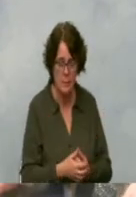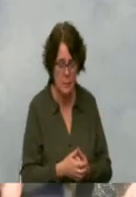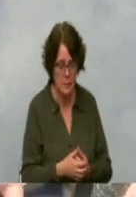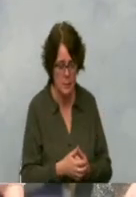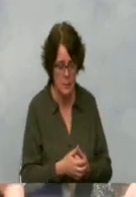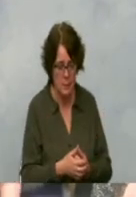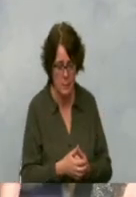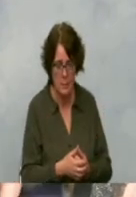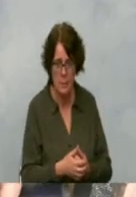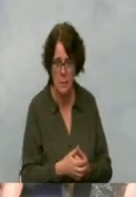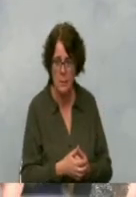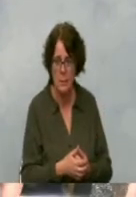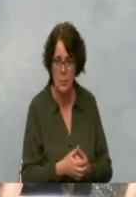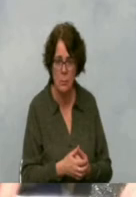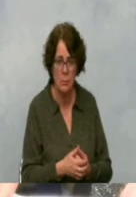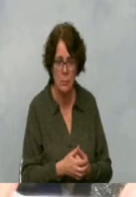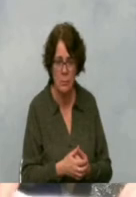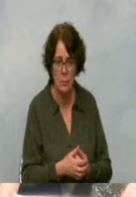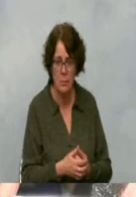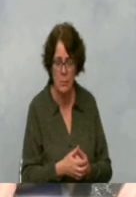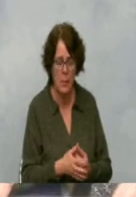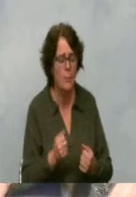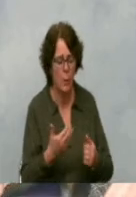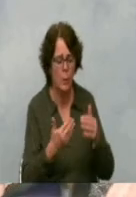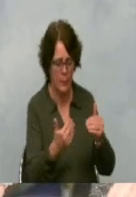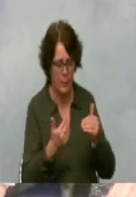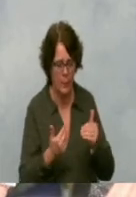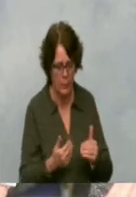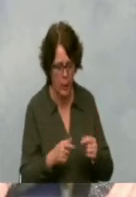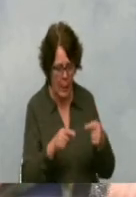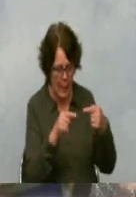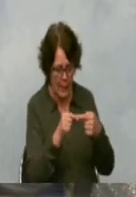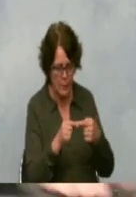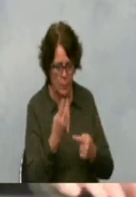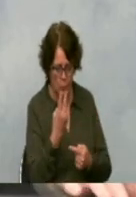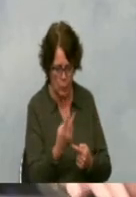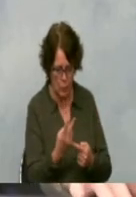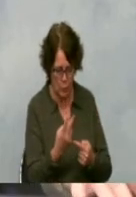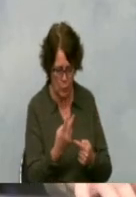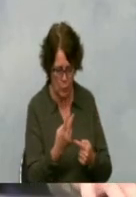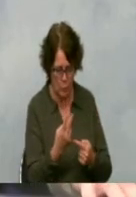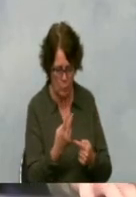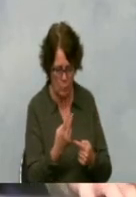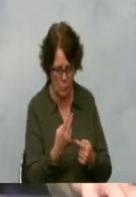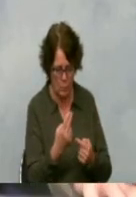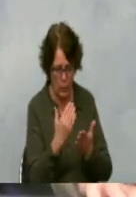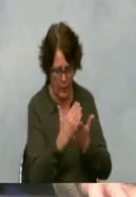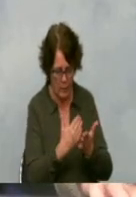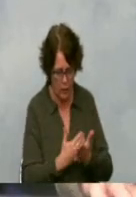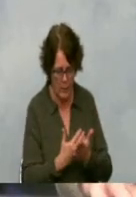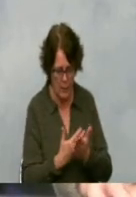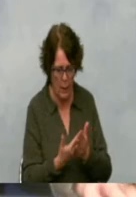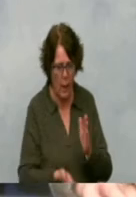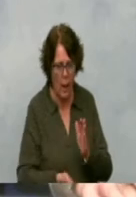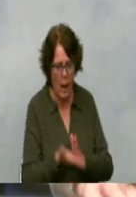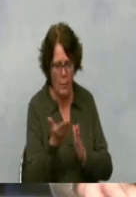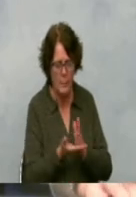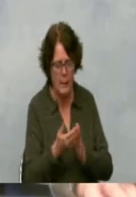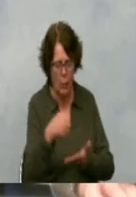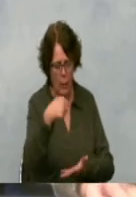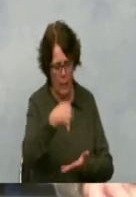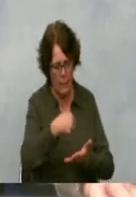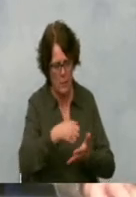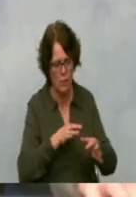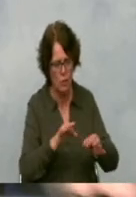Okay, none? Okay, I'm going to move on then to item 2 on the agenda, which is an update on the budget